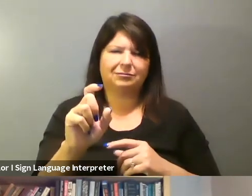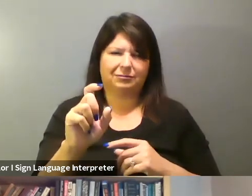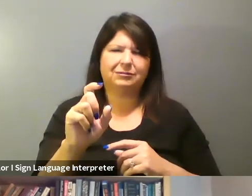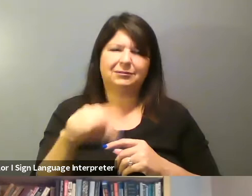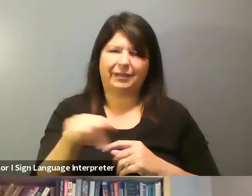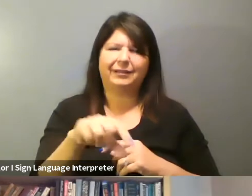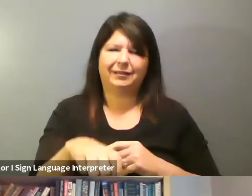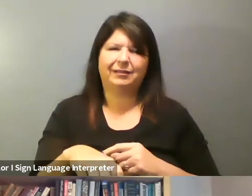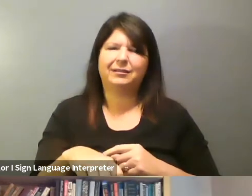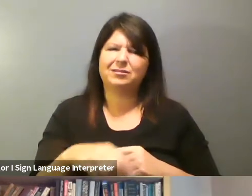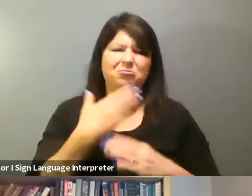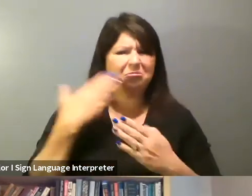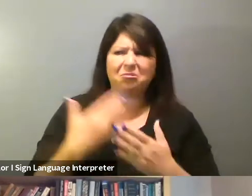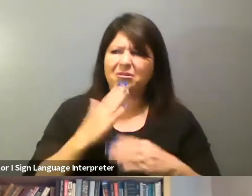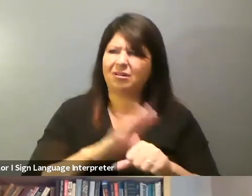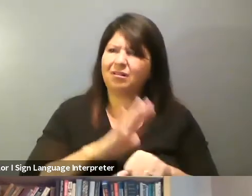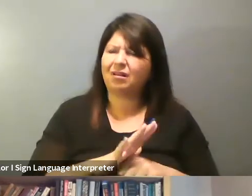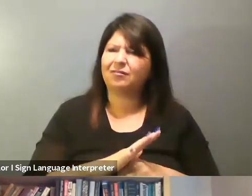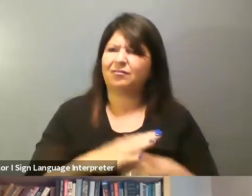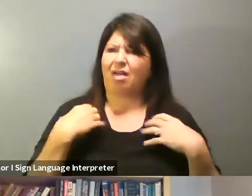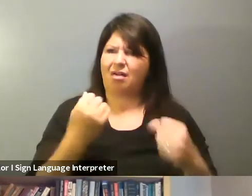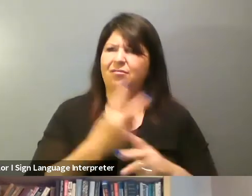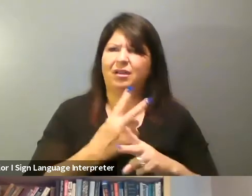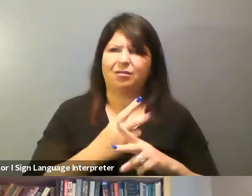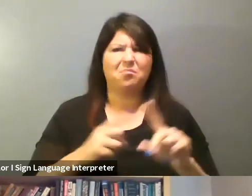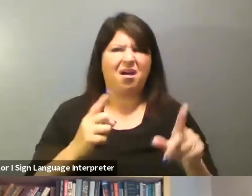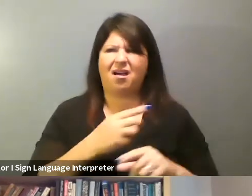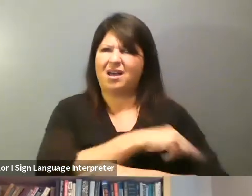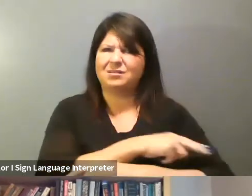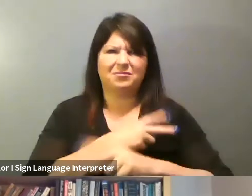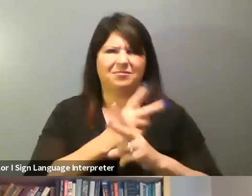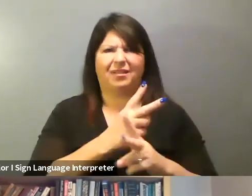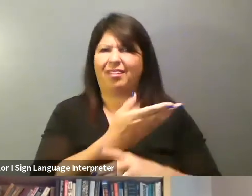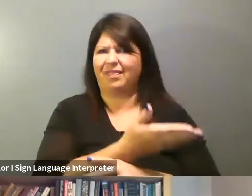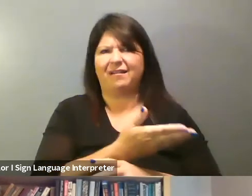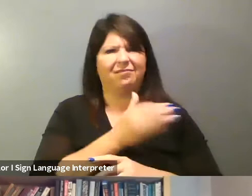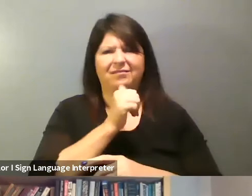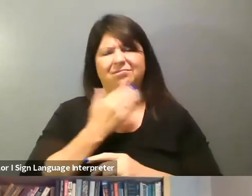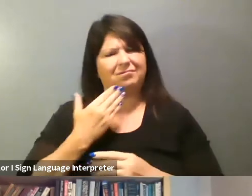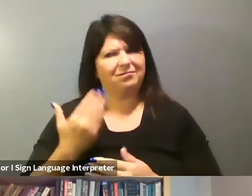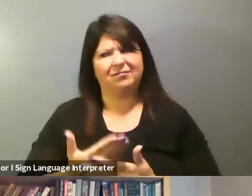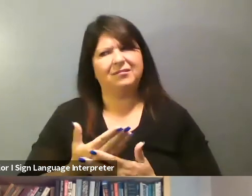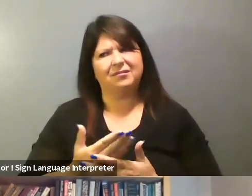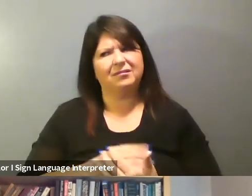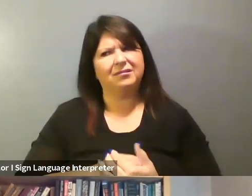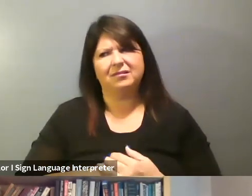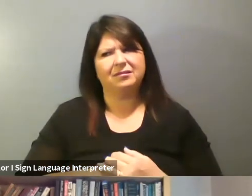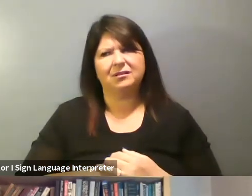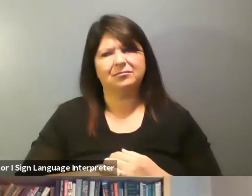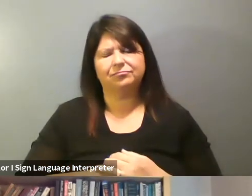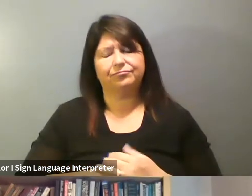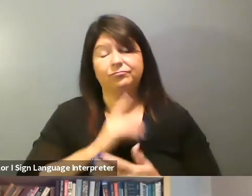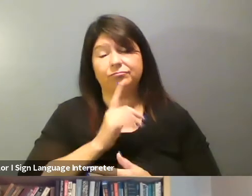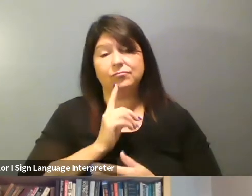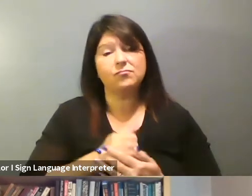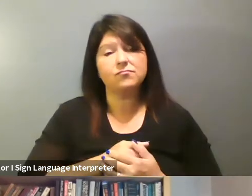people of Harlem, hospital care was not very good. As a matter of fact, some of the things that we called